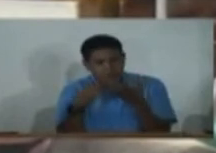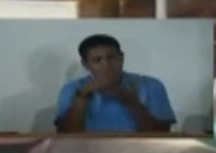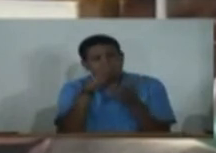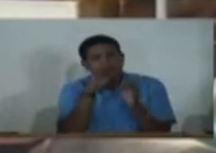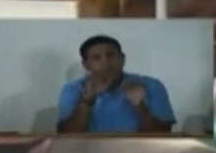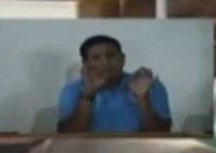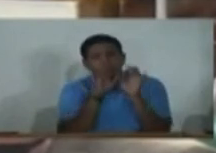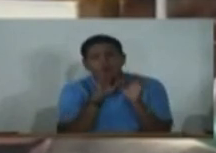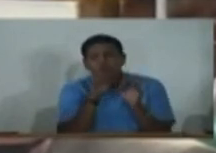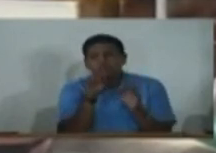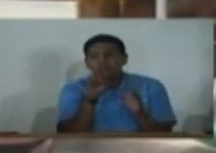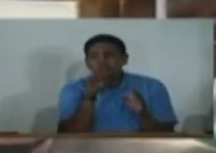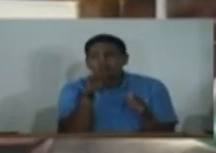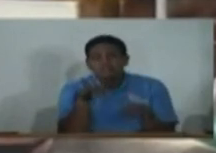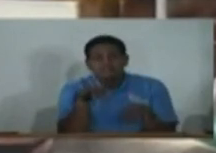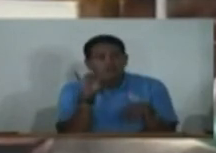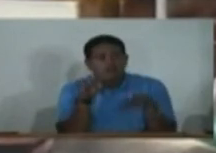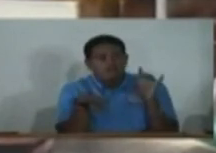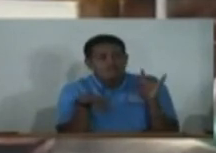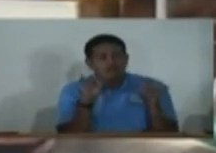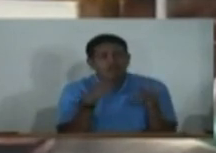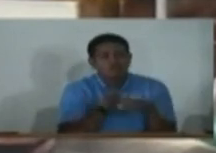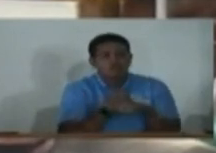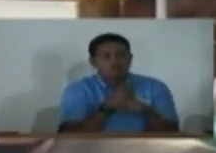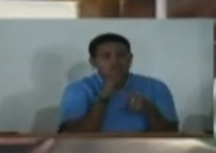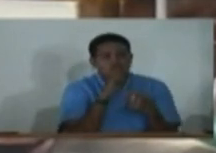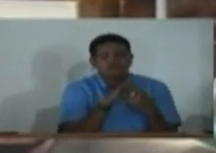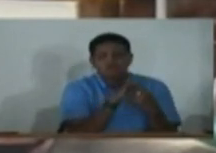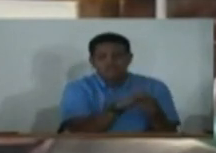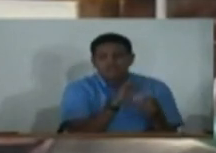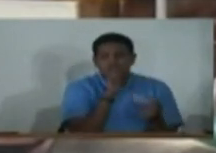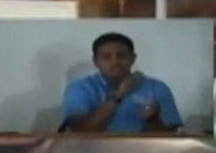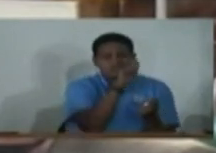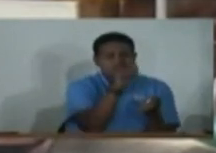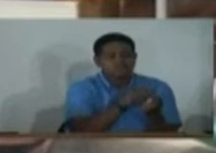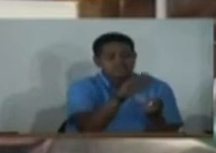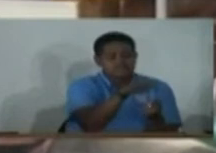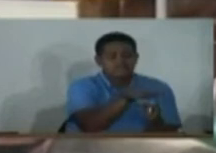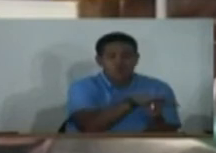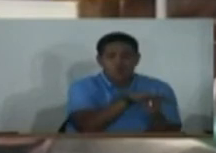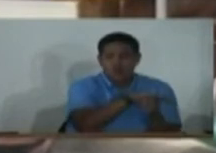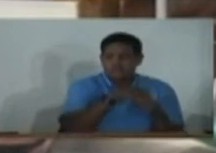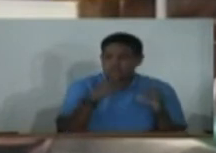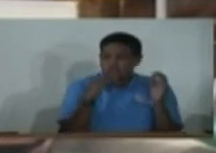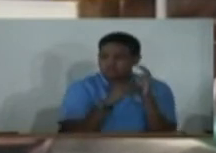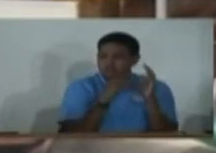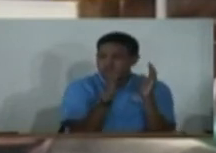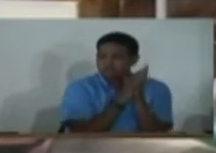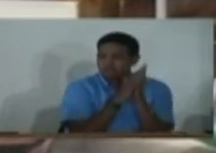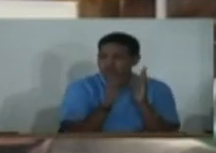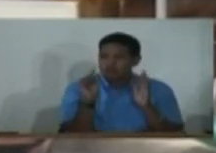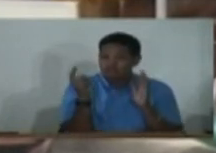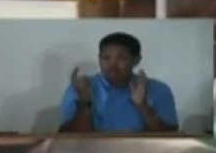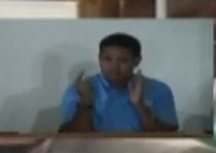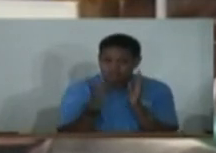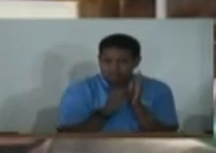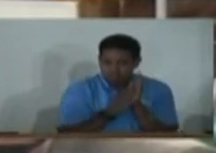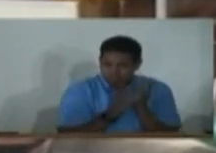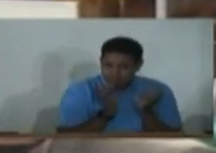the marks that you find on the products that are related to a specific location of origin,